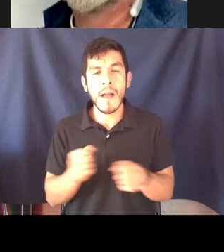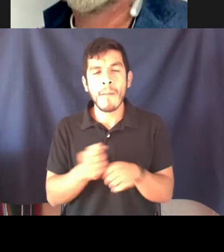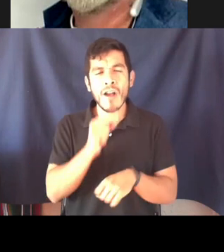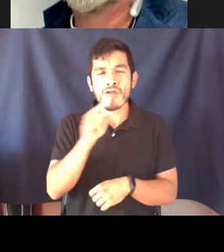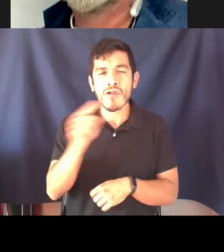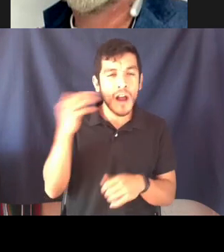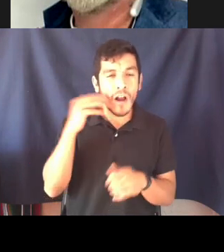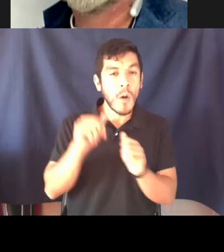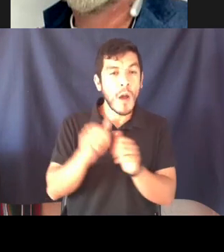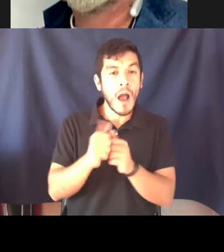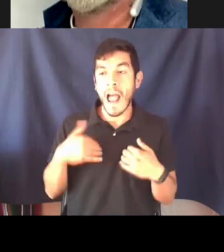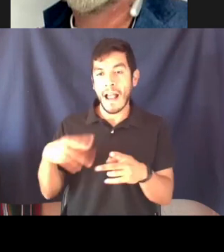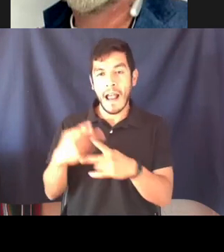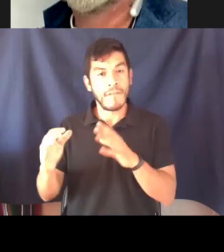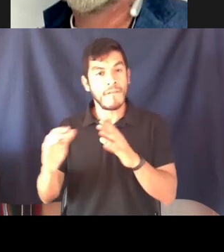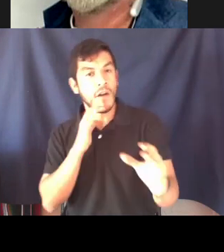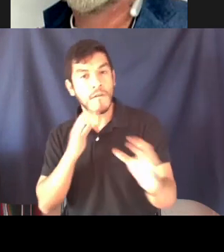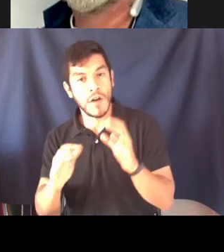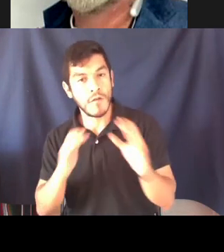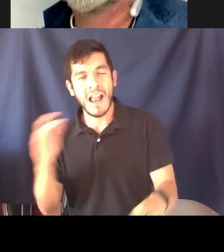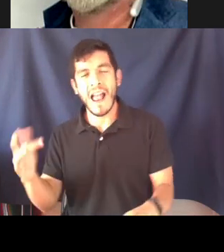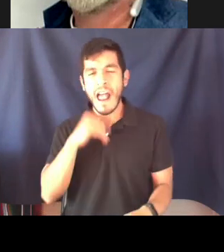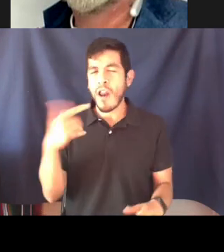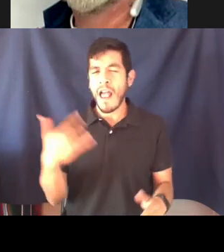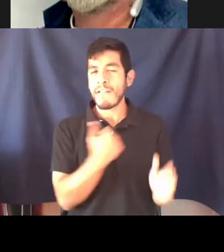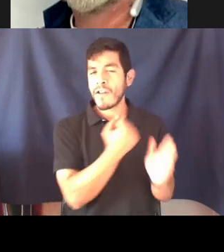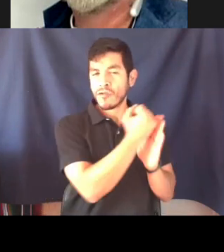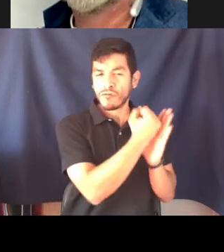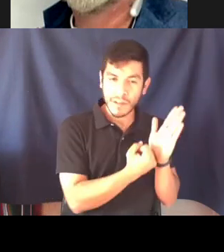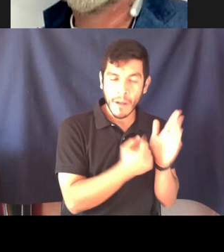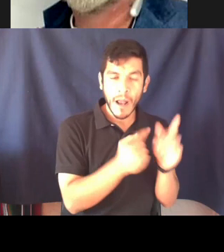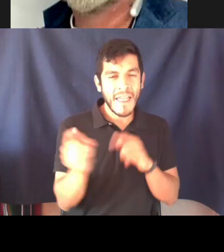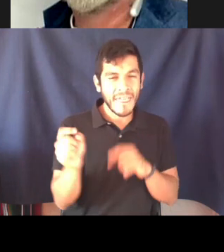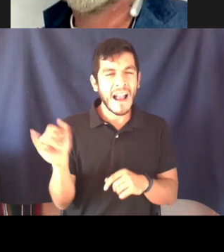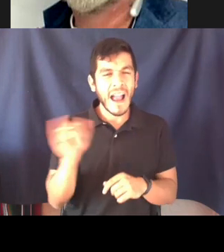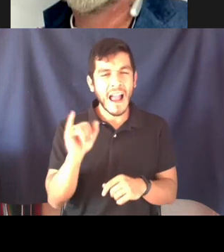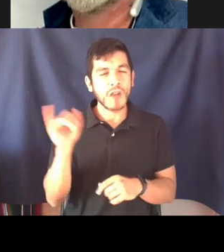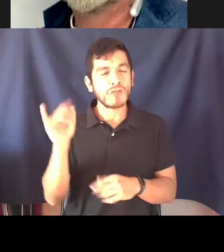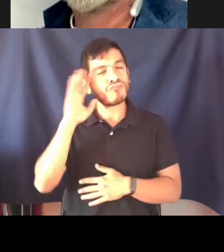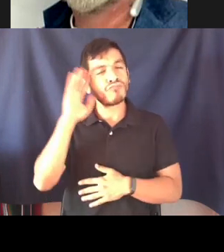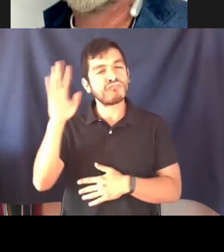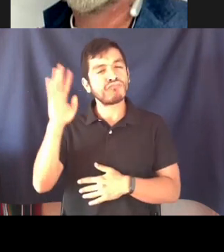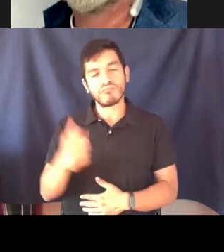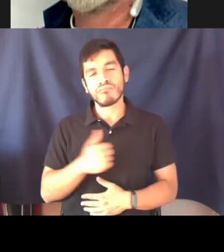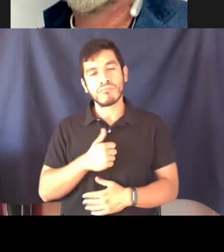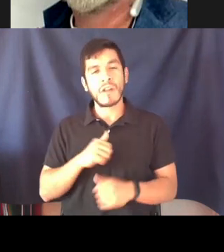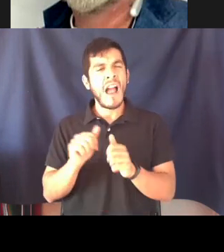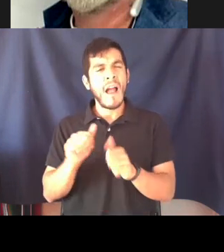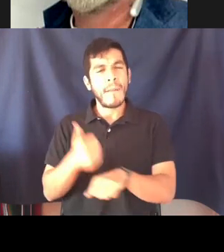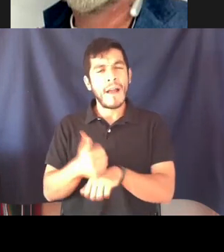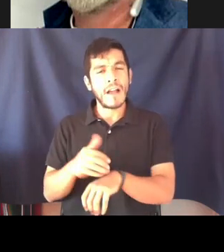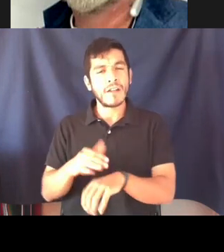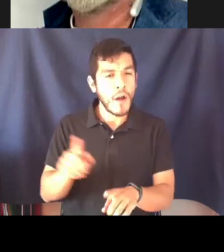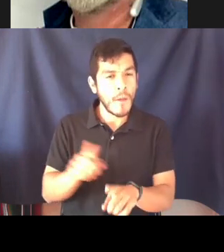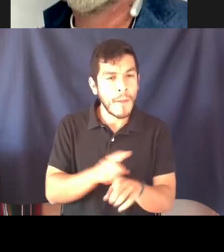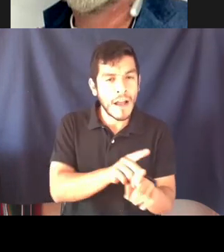a script, but they can kind of improvise based on what the young person they're mentoring says back to them. And then, you know, I think once